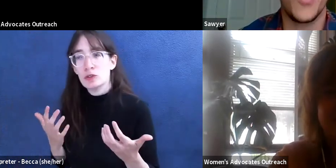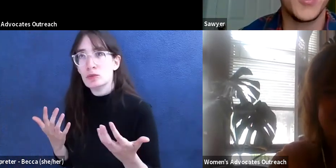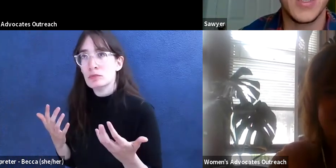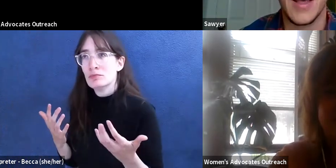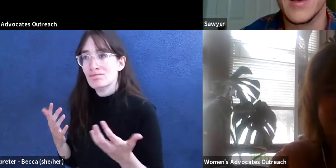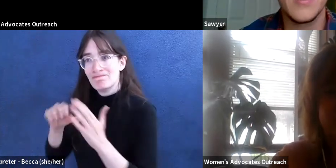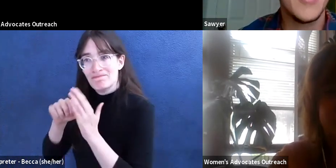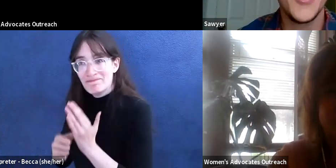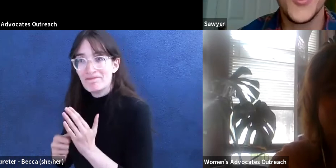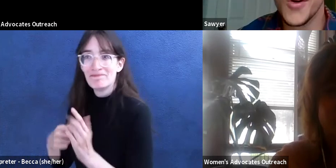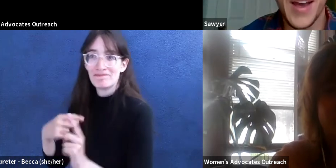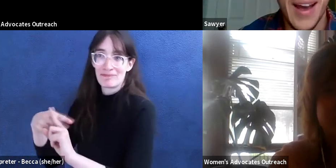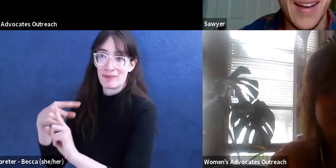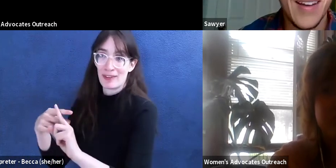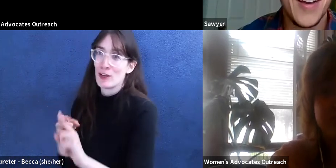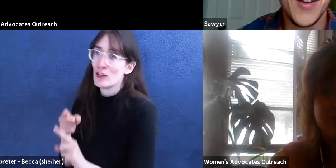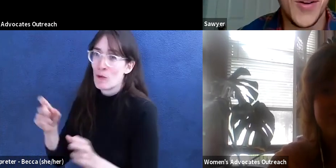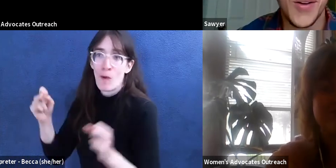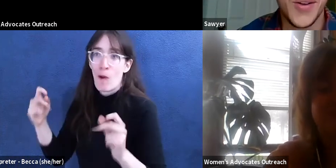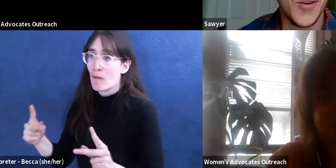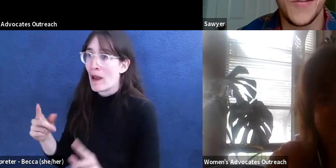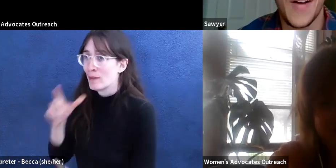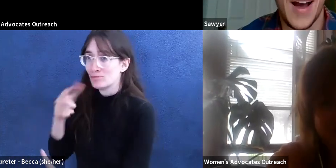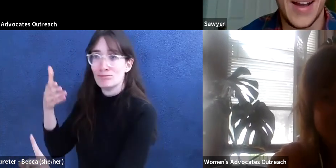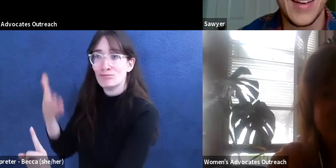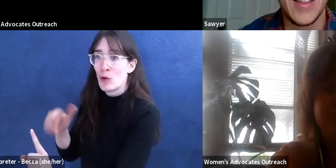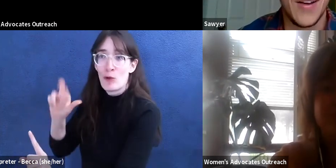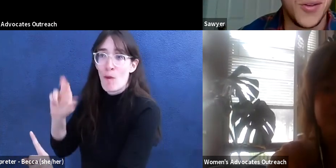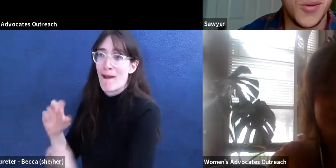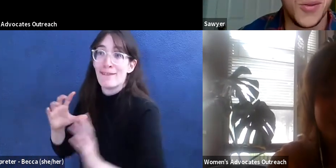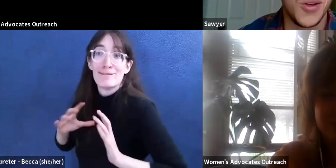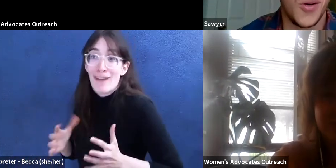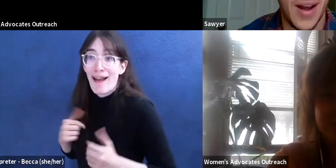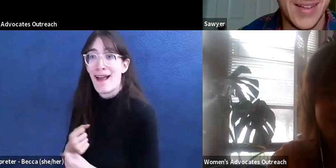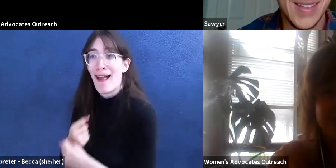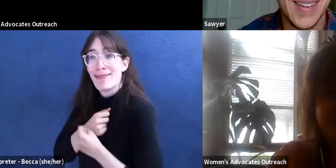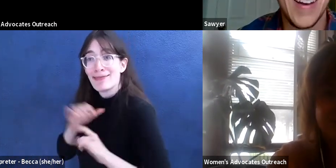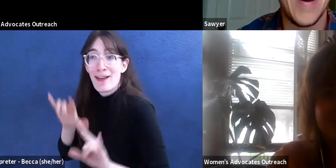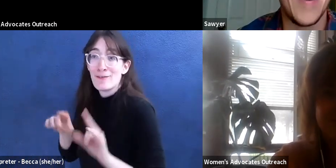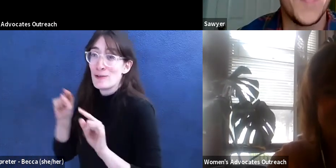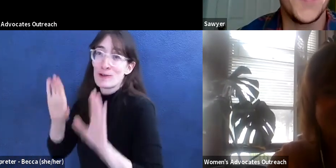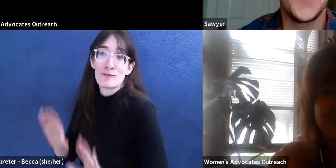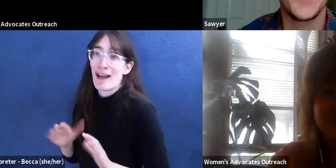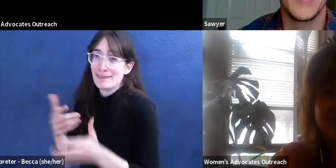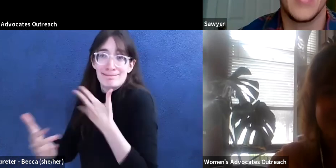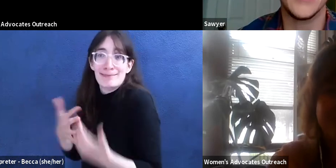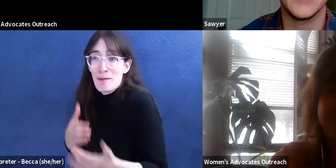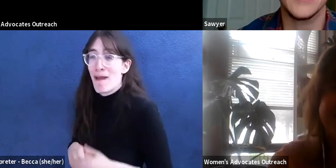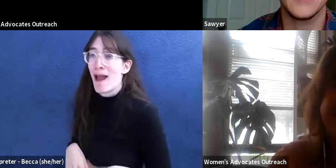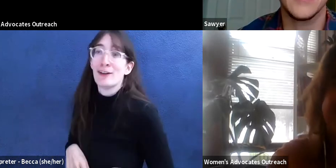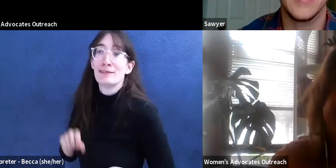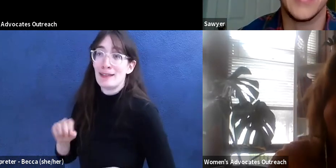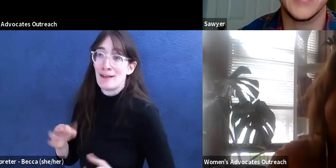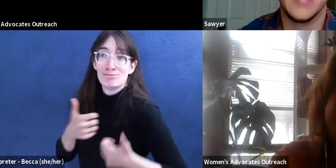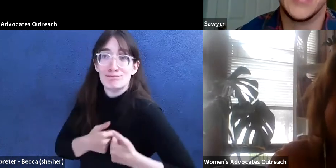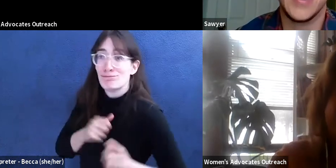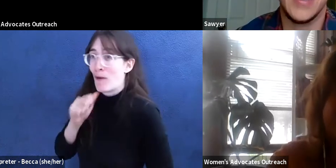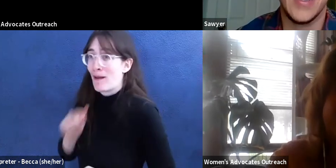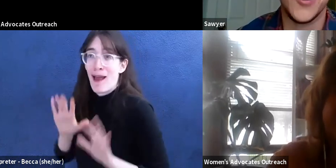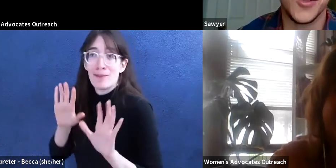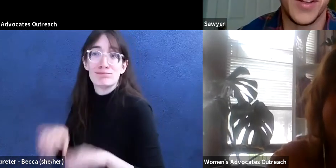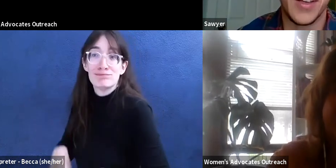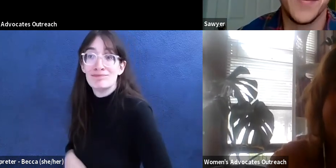could share that with me, because I just like want to know you, and I want you to feel like comfortable telling me